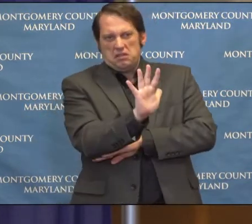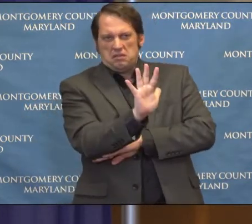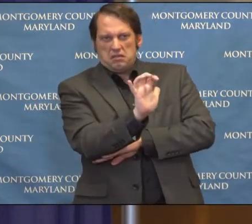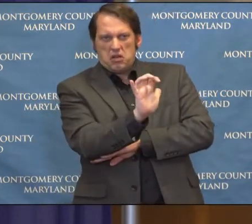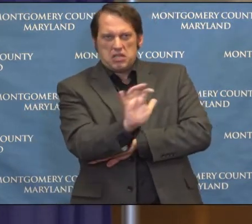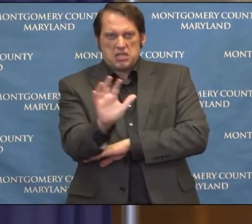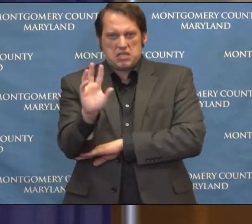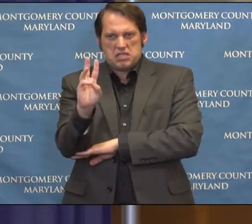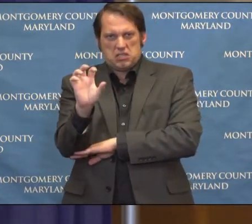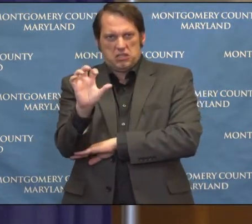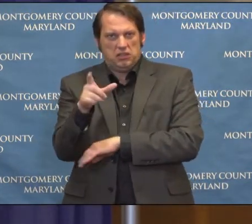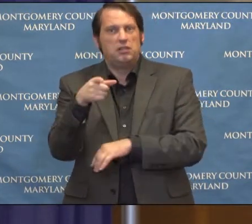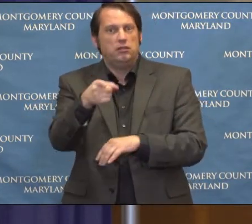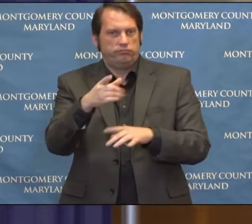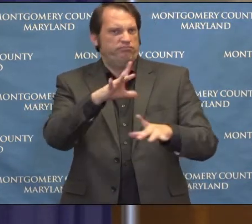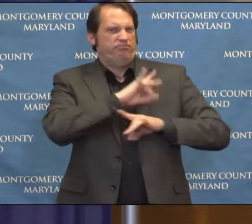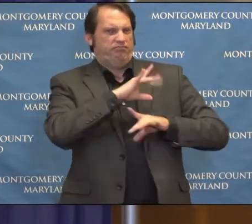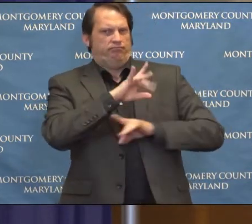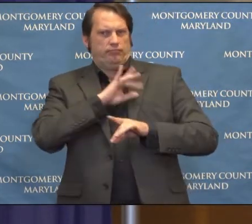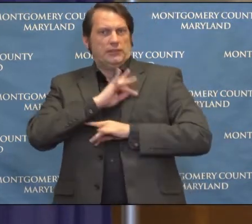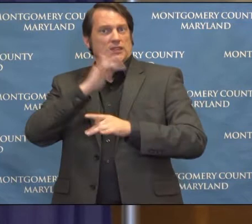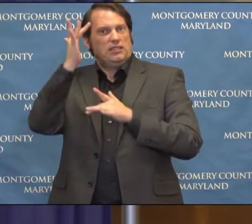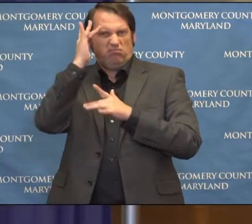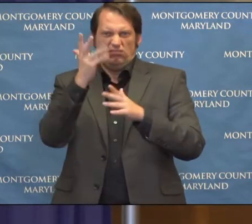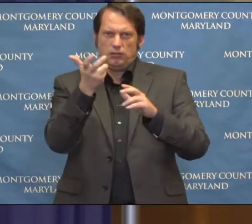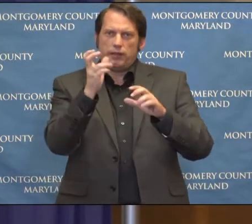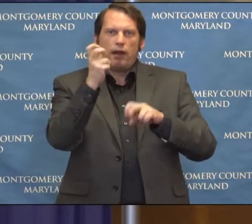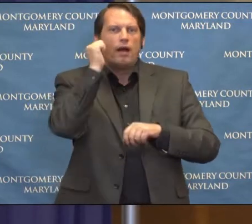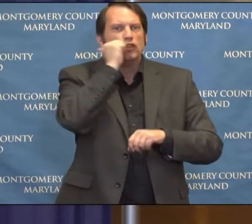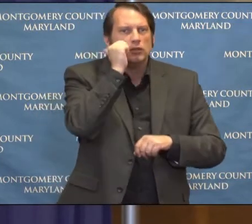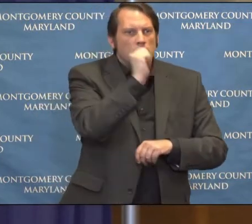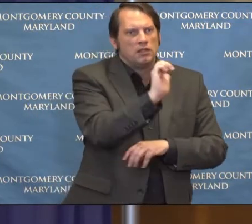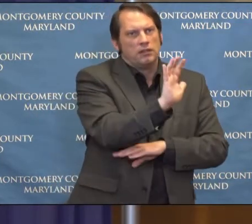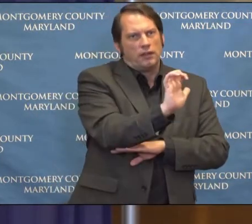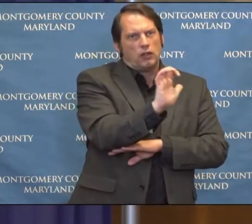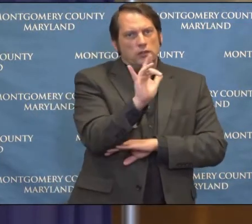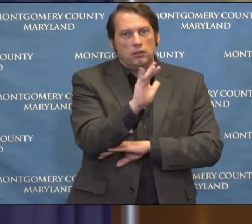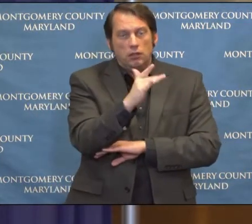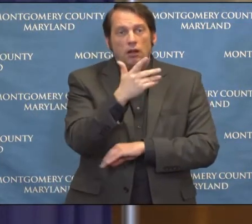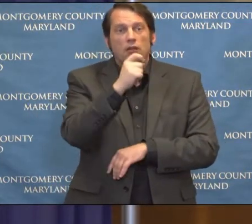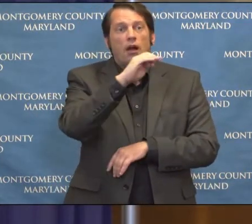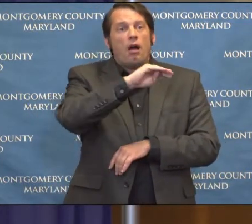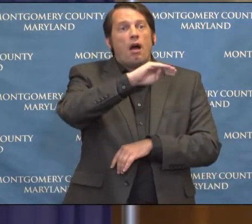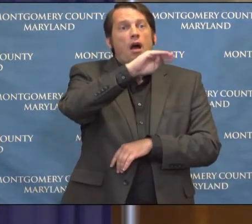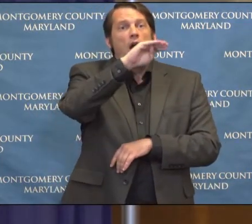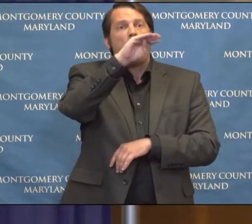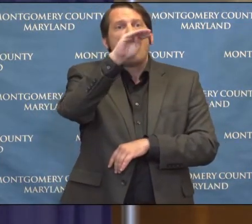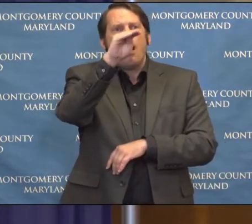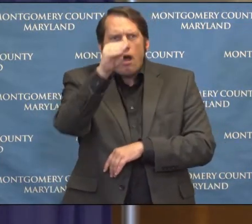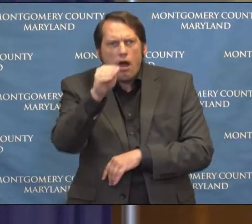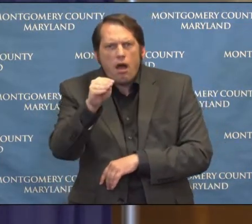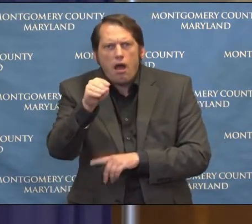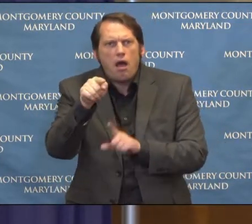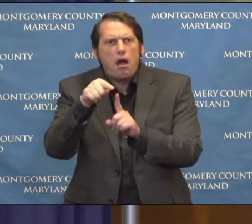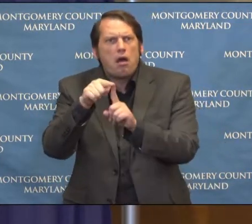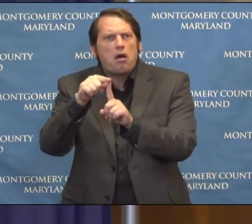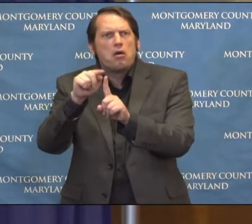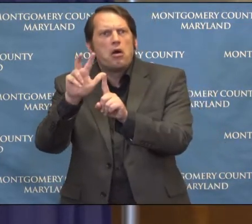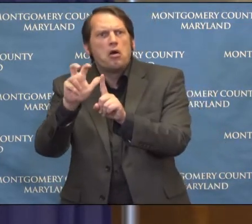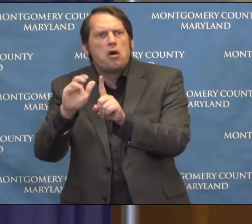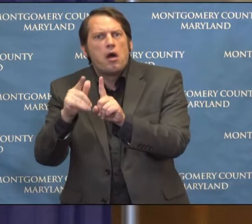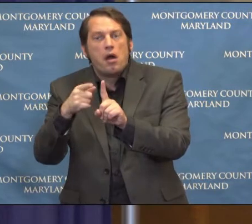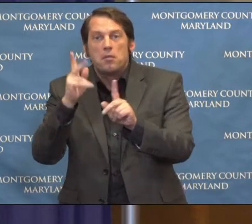dip, dropped down to, I think it was 325. So there were some folks celebrating and saying, we finally got it, we've reached our peak, we're